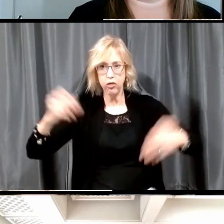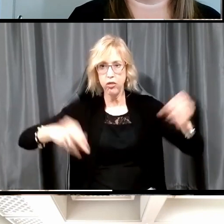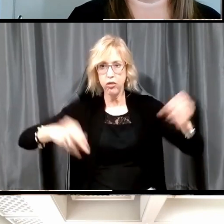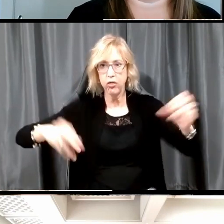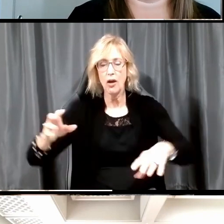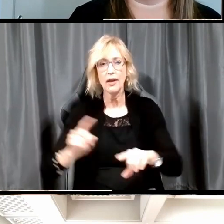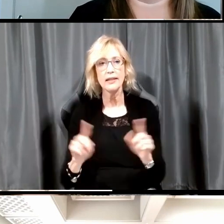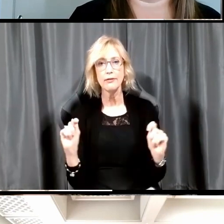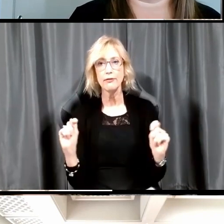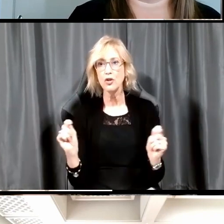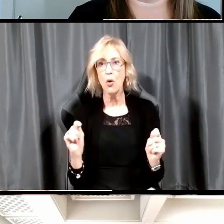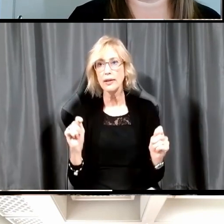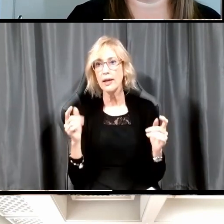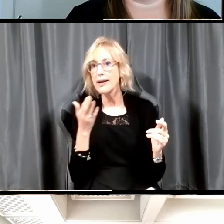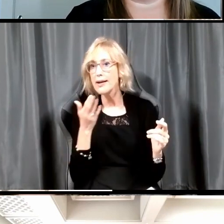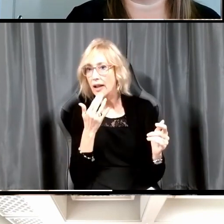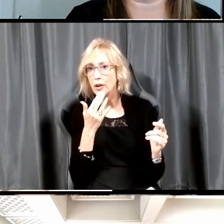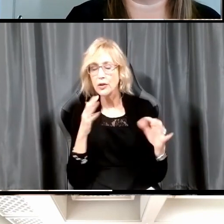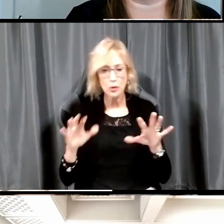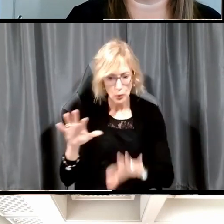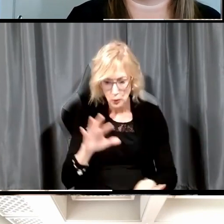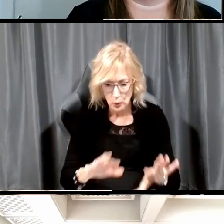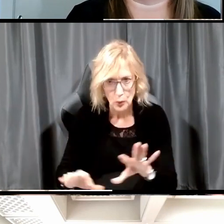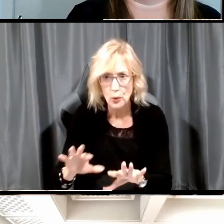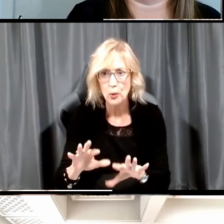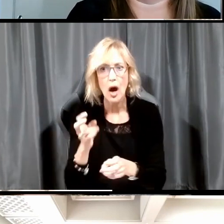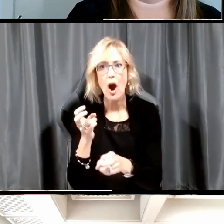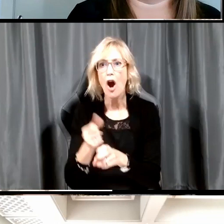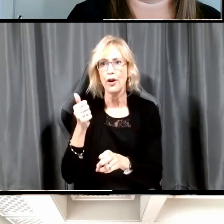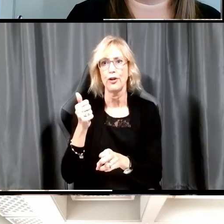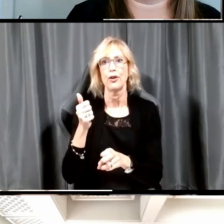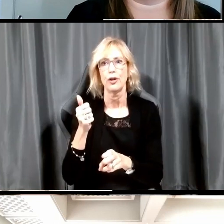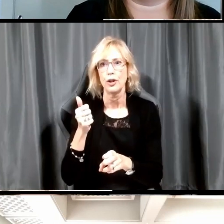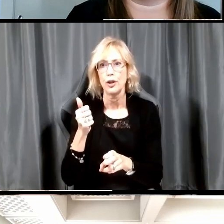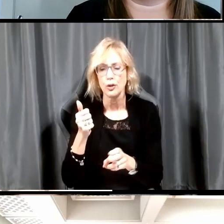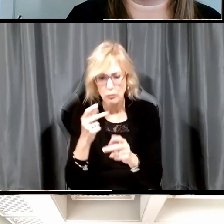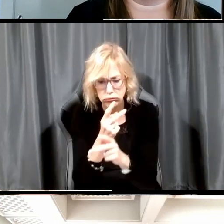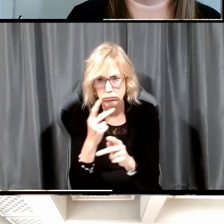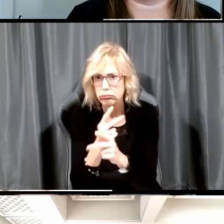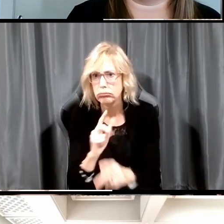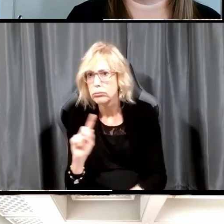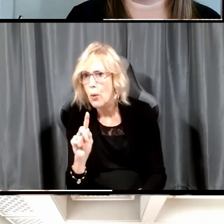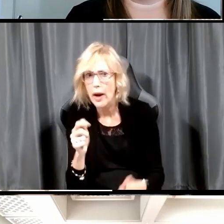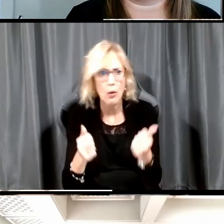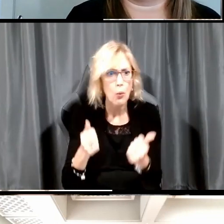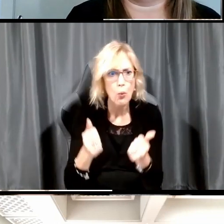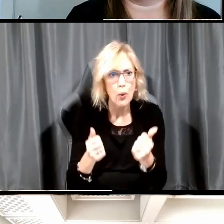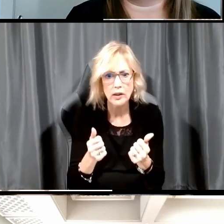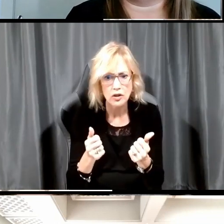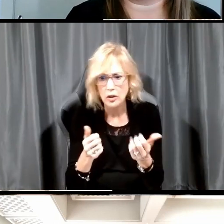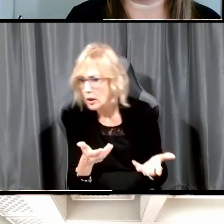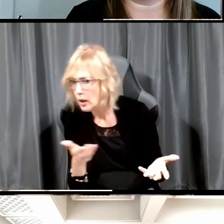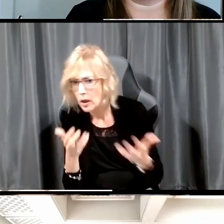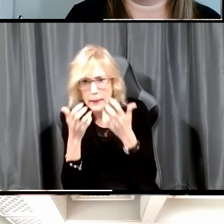different toys and colors, the complexity, it becomes much harder to decipher where or what the objects are in